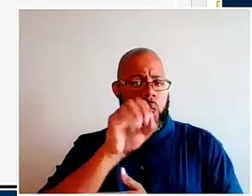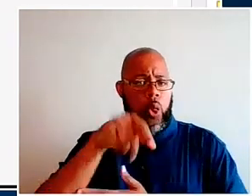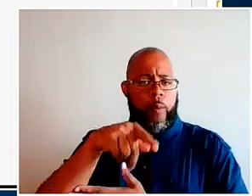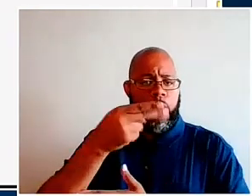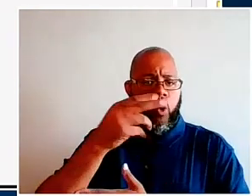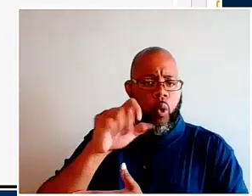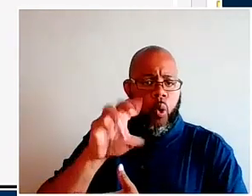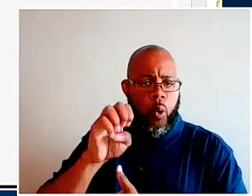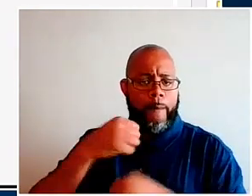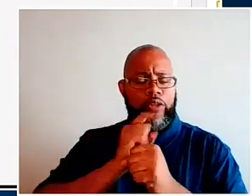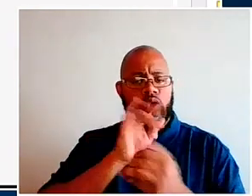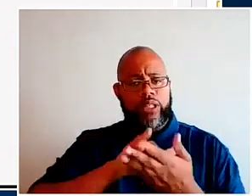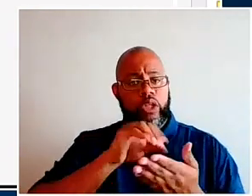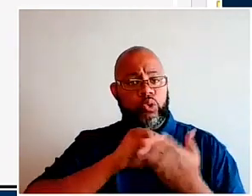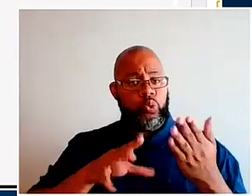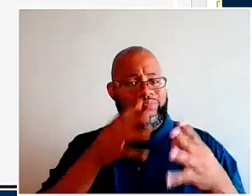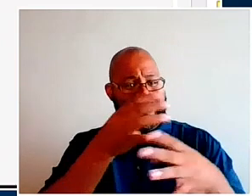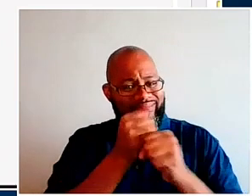that students